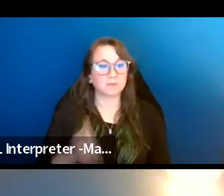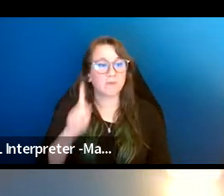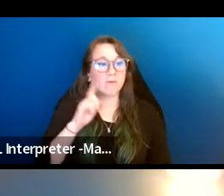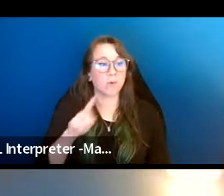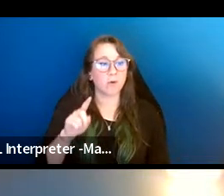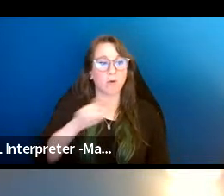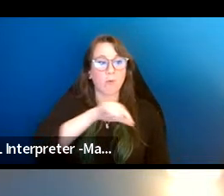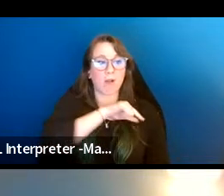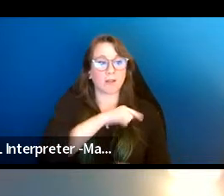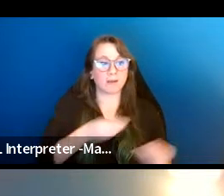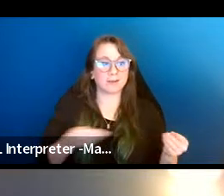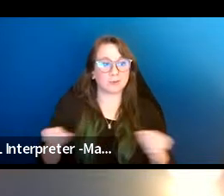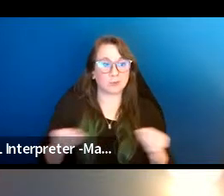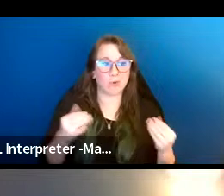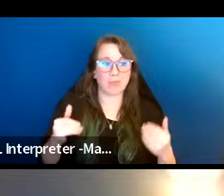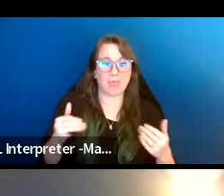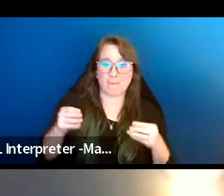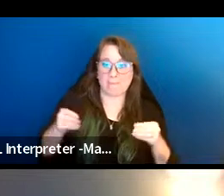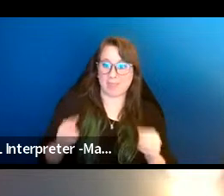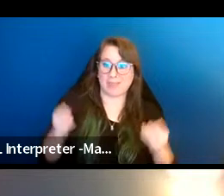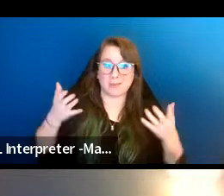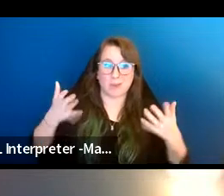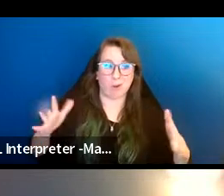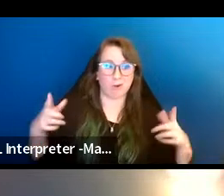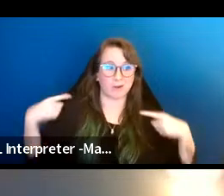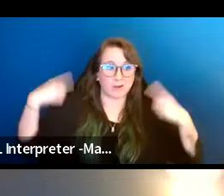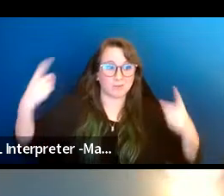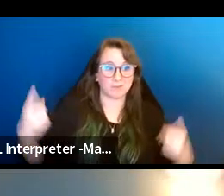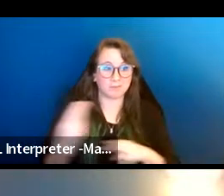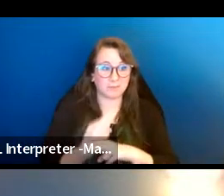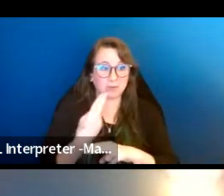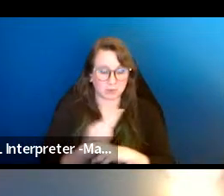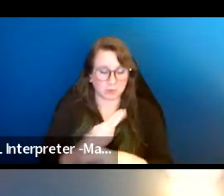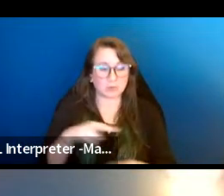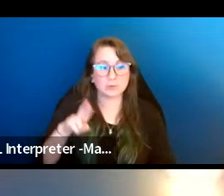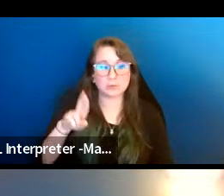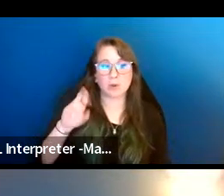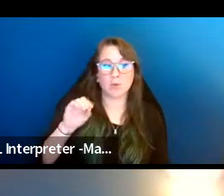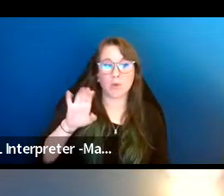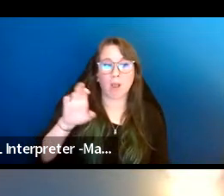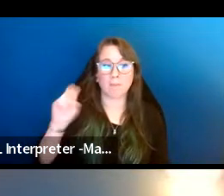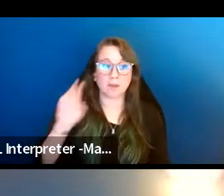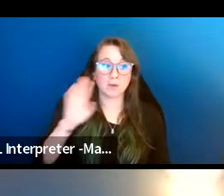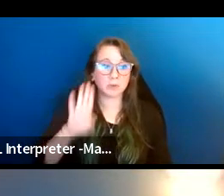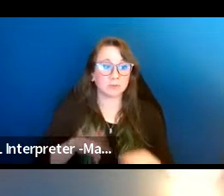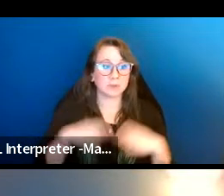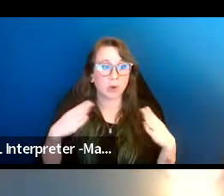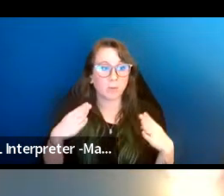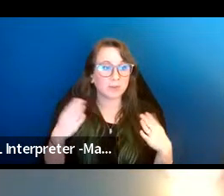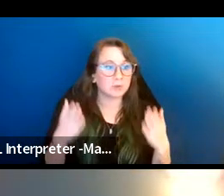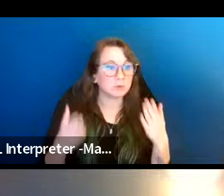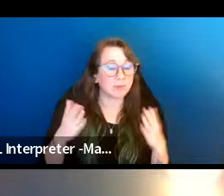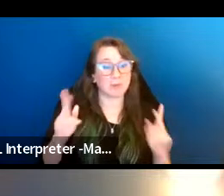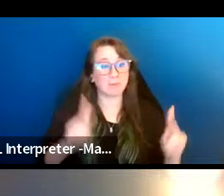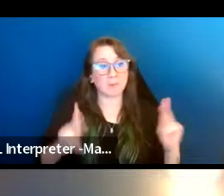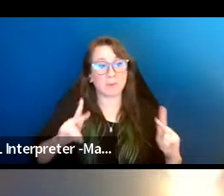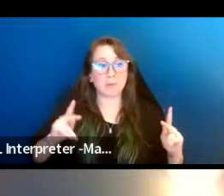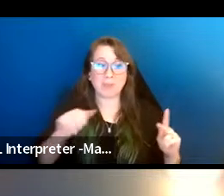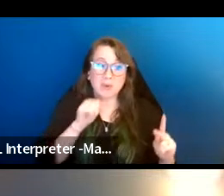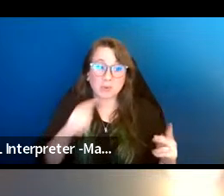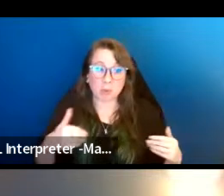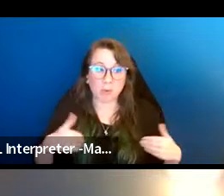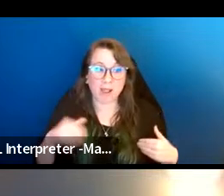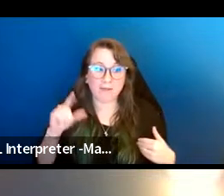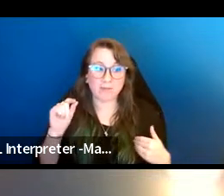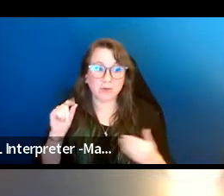the method is already being used by Department of Public Works. Commissioner Roblin, would you be open to maybe for folks that don't have those